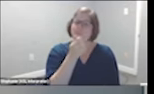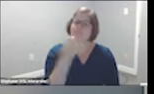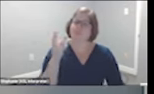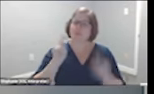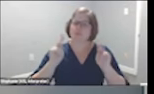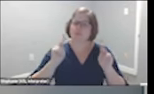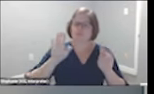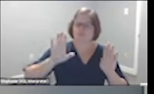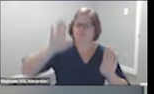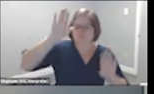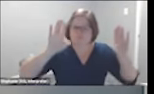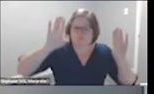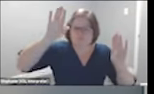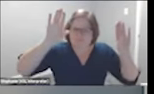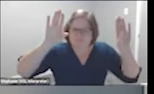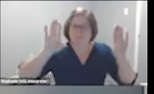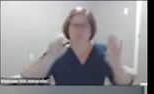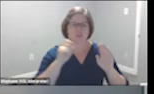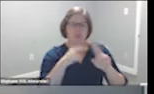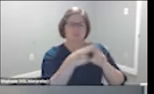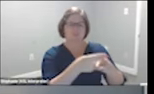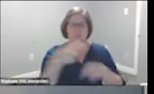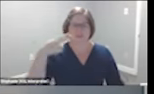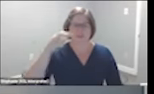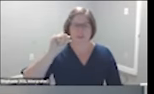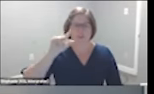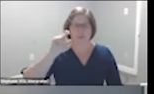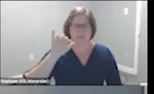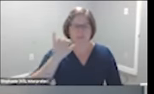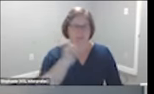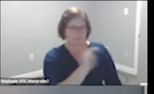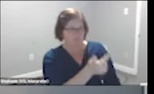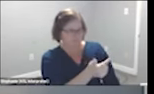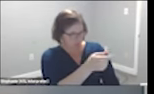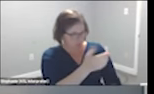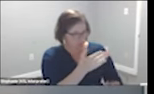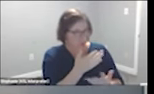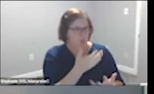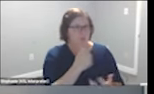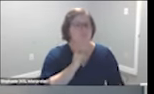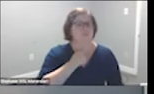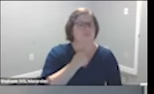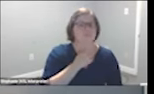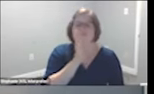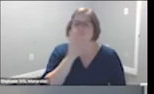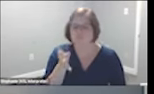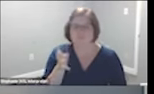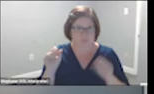on Haley Thurston, who I have now given microphone access. Haley, if you're there, please feel free to unmute yourself and ask your question